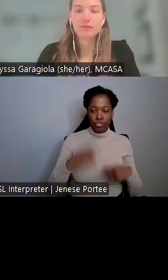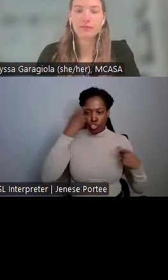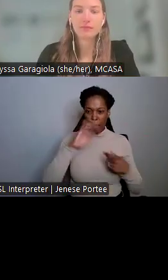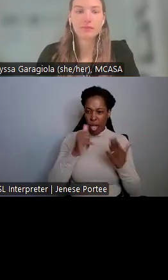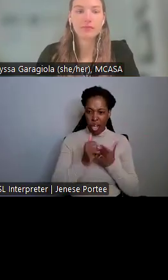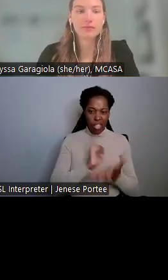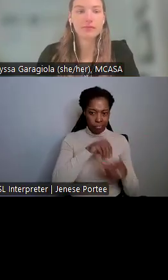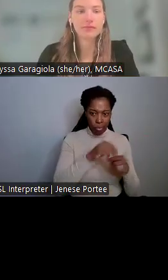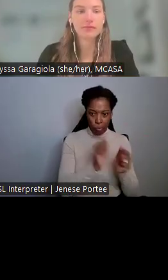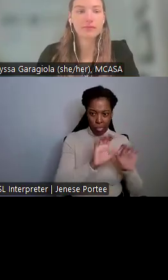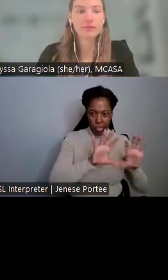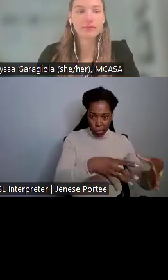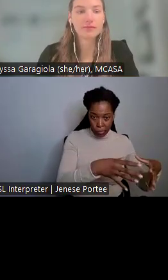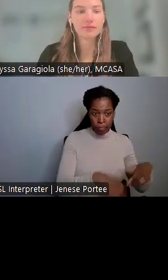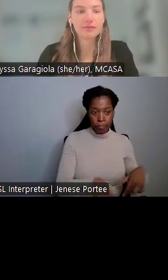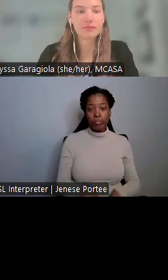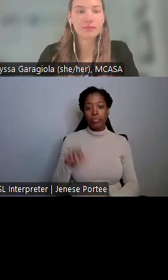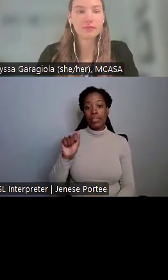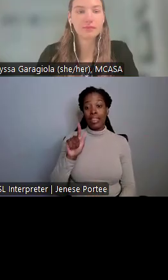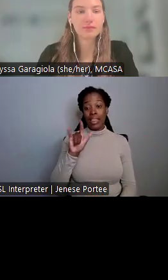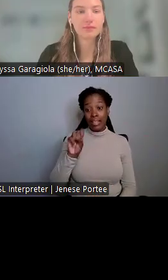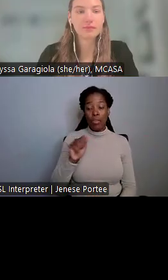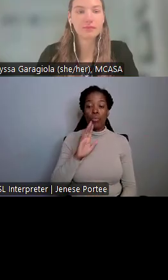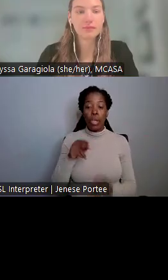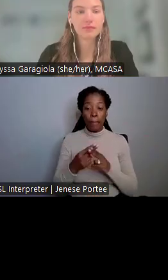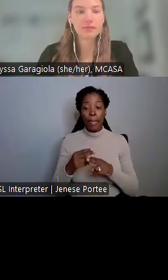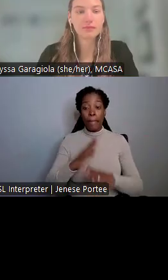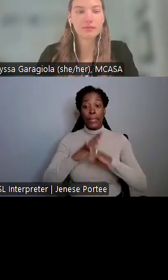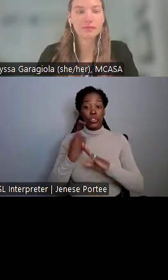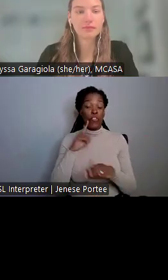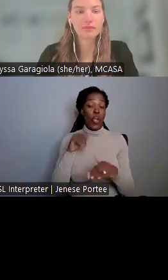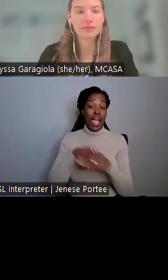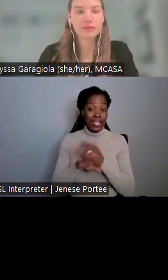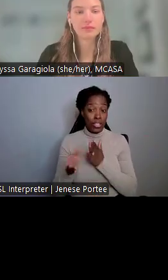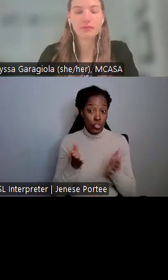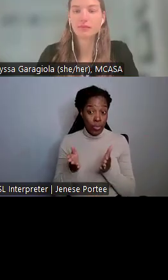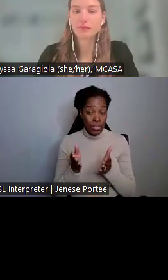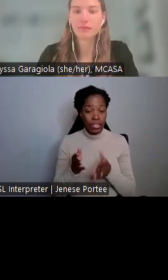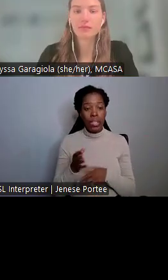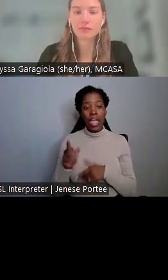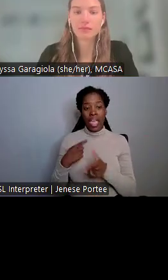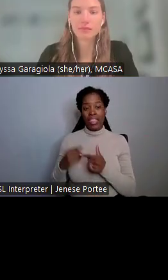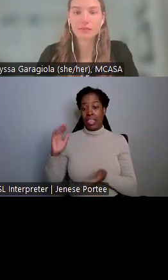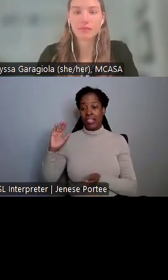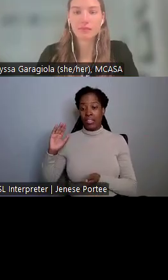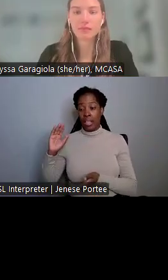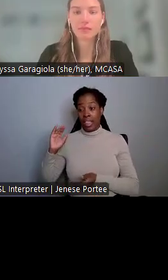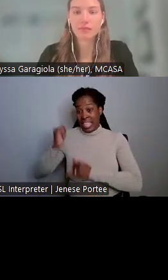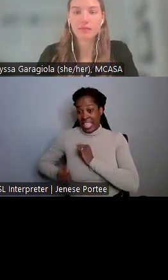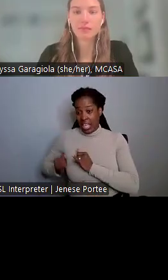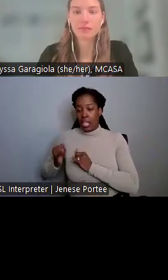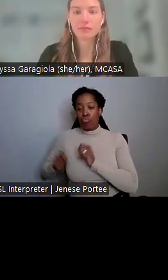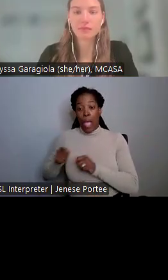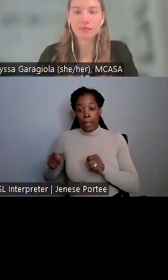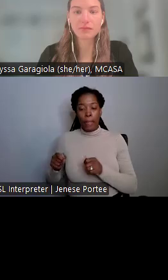talk about barriers to accessing services. And then we're really going to wrap up today with like moving forward. After we know what we know